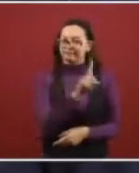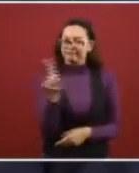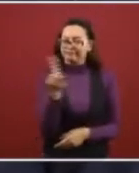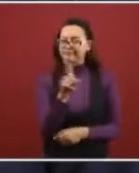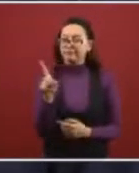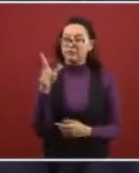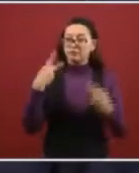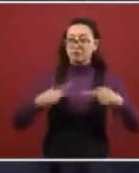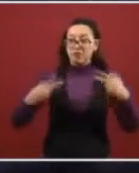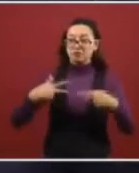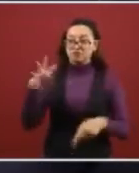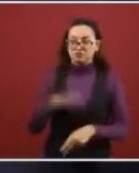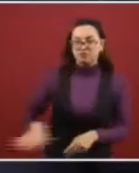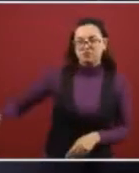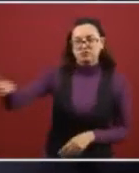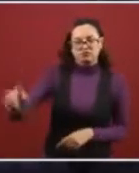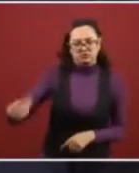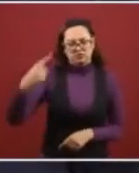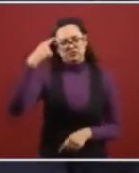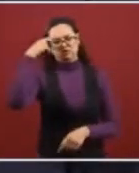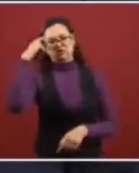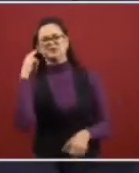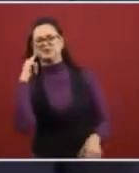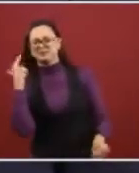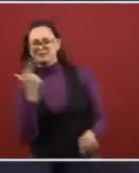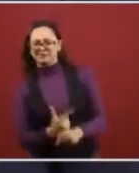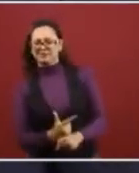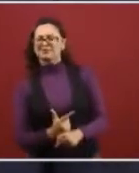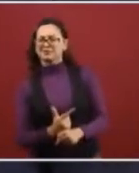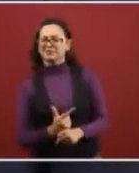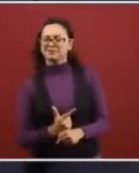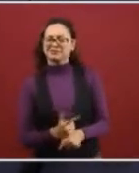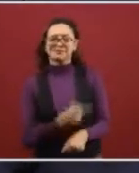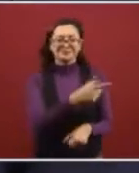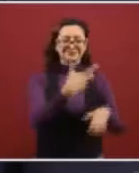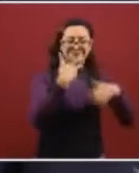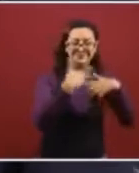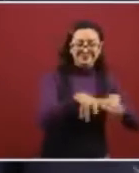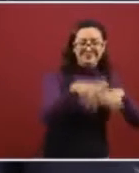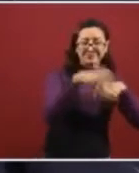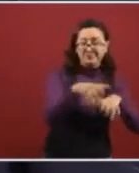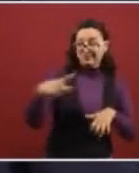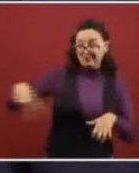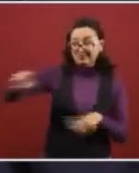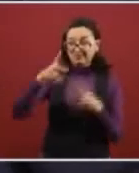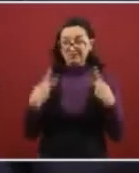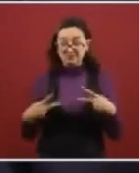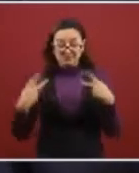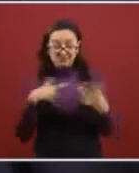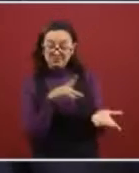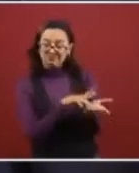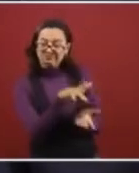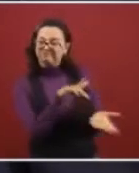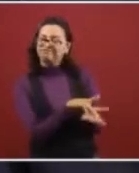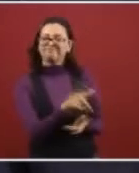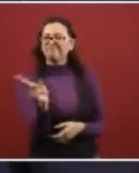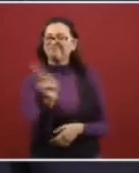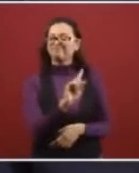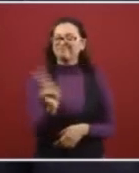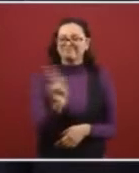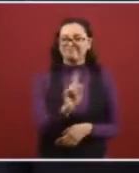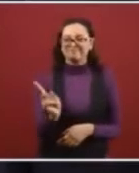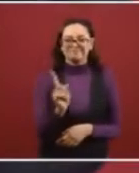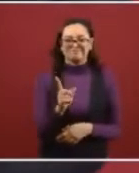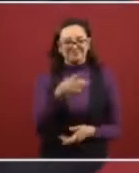have a conscience. Y esas, manifestaciones, and these manifestations, instead of getting sympathy, si no